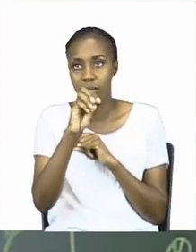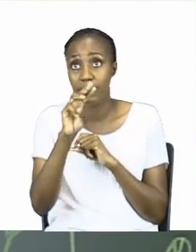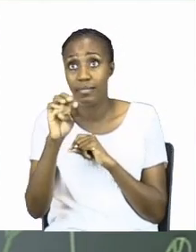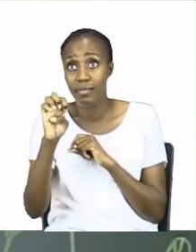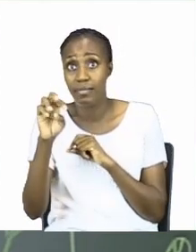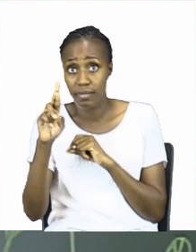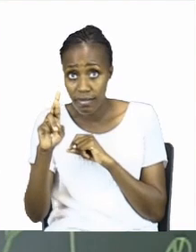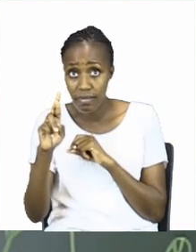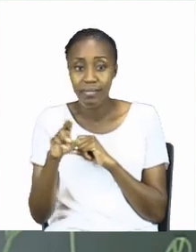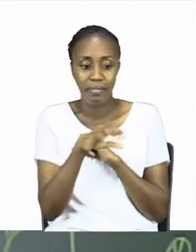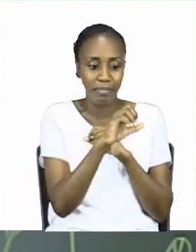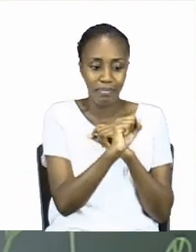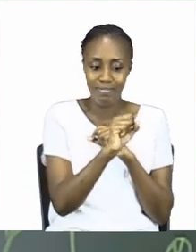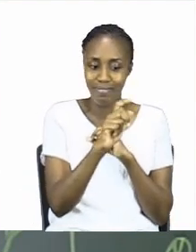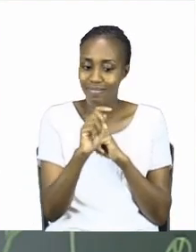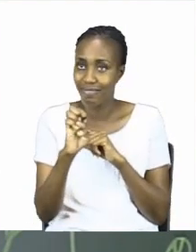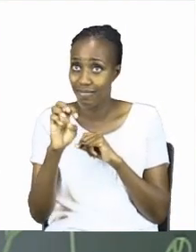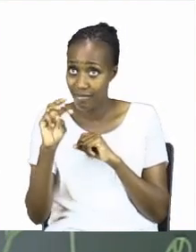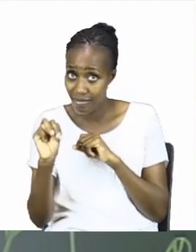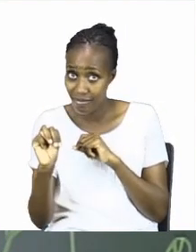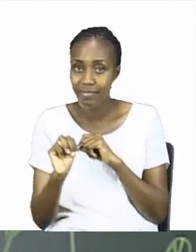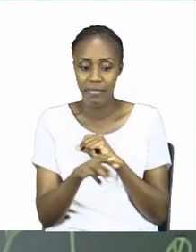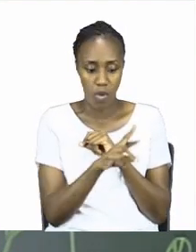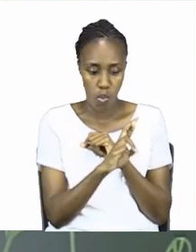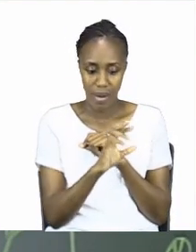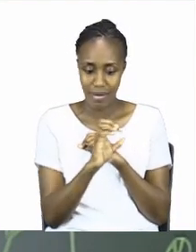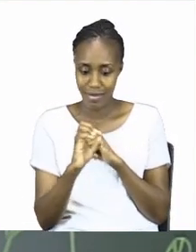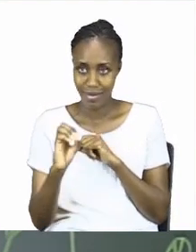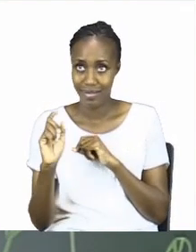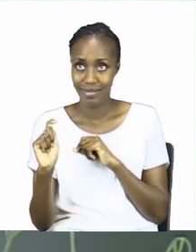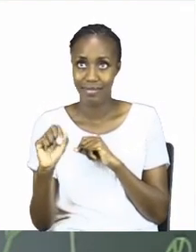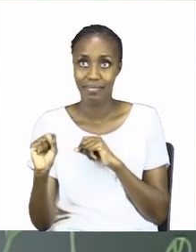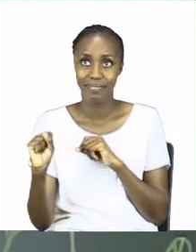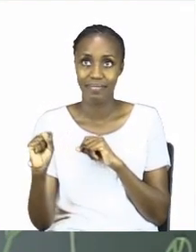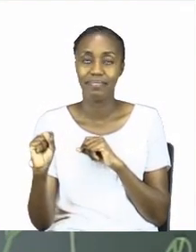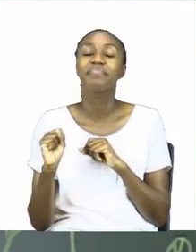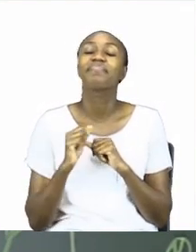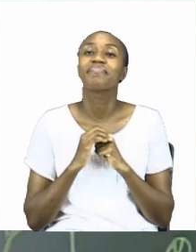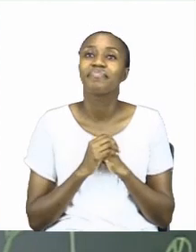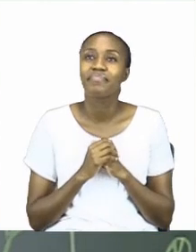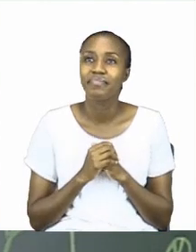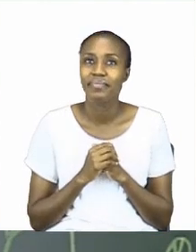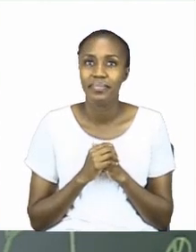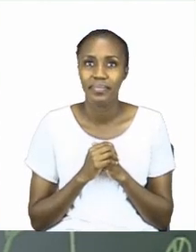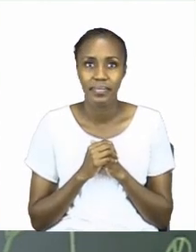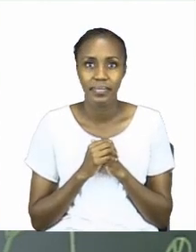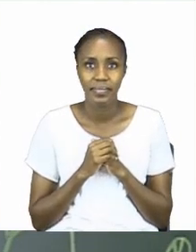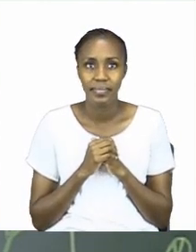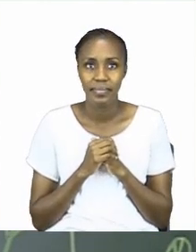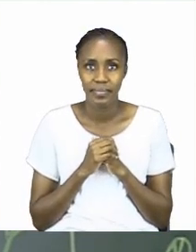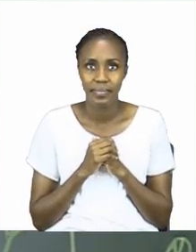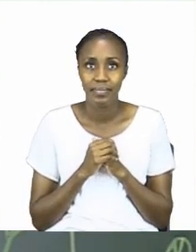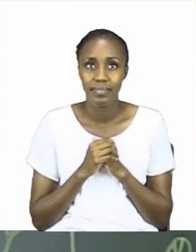a stem, and we have the roots of the flower. Now these